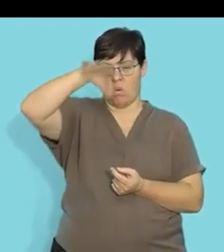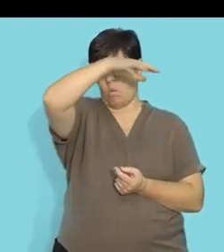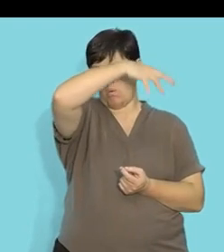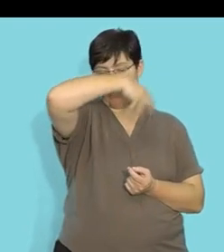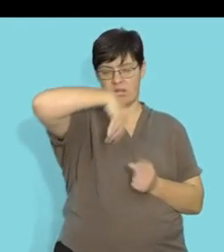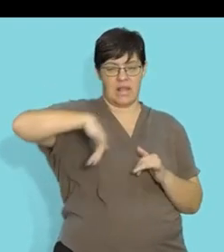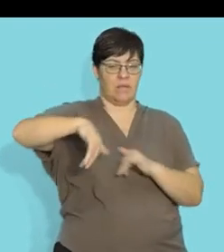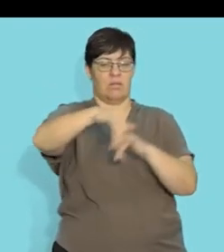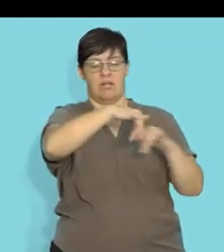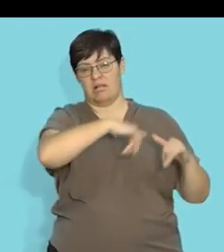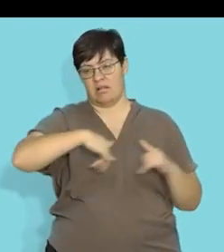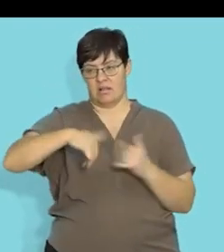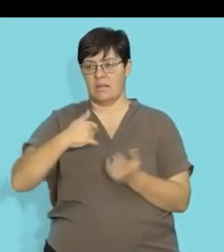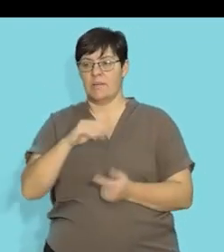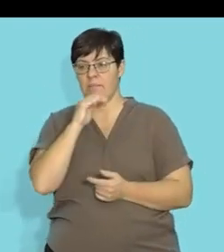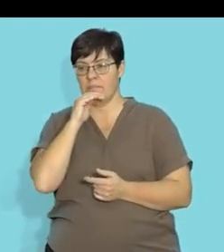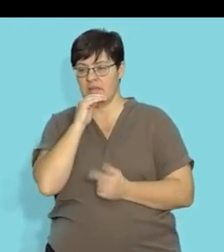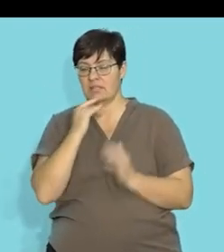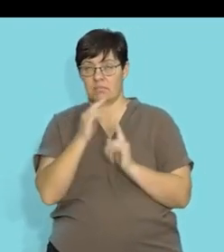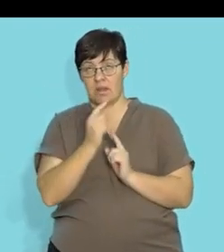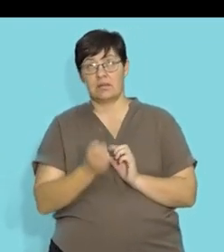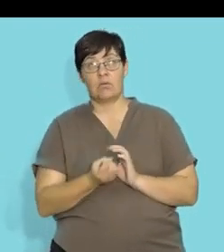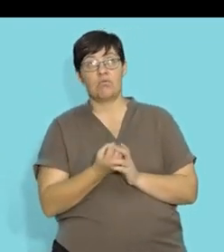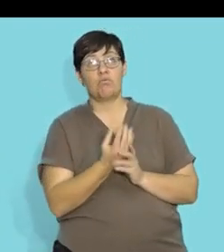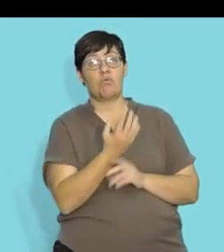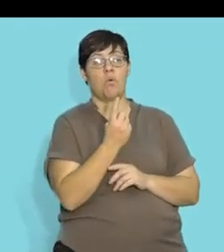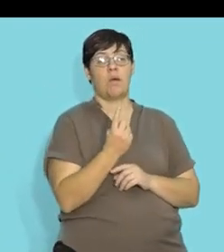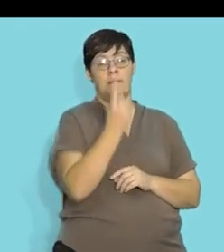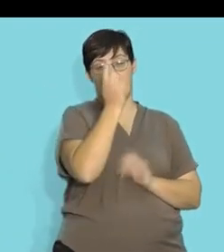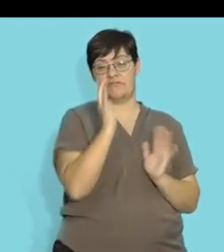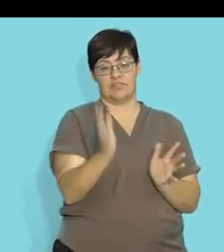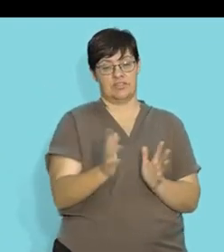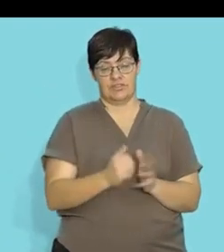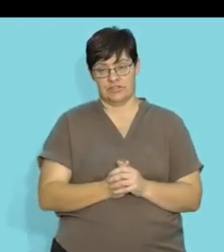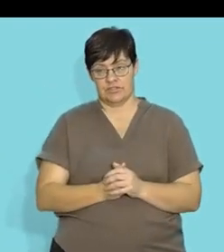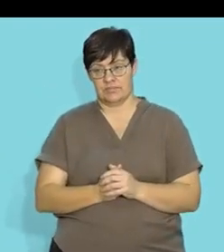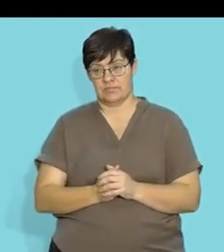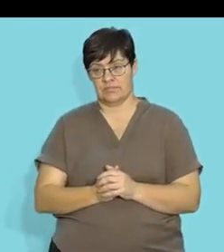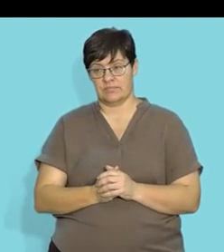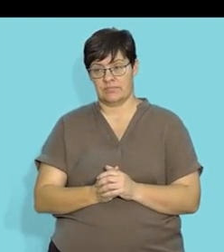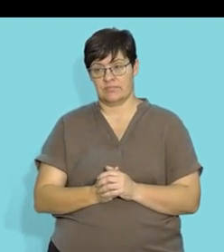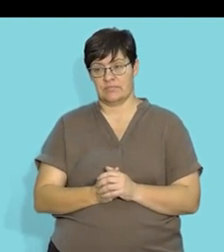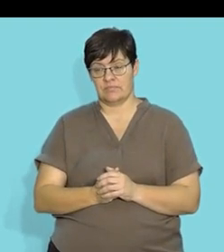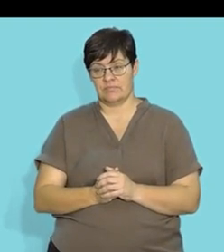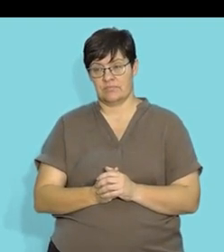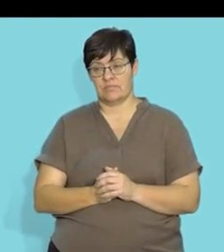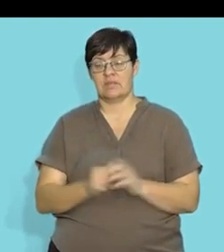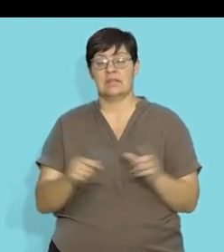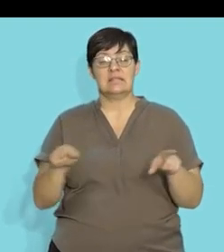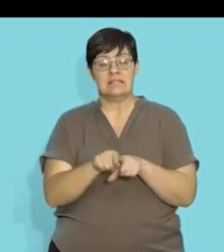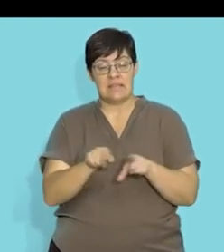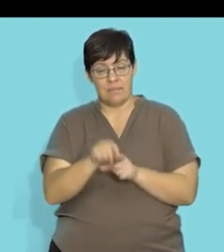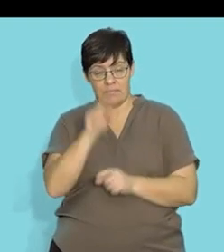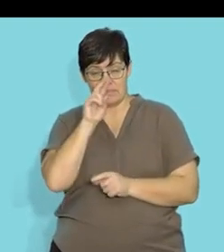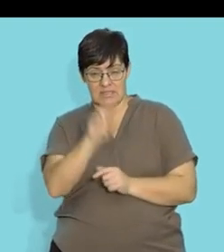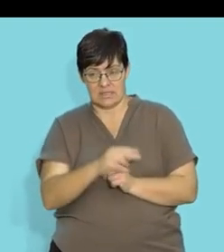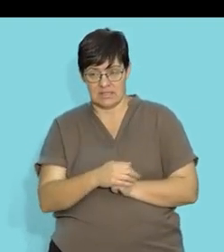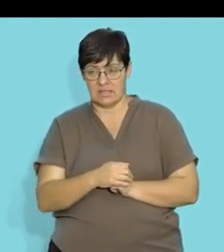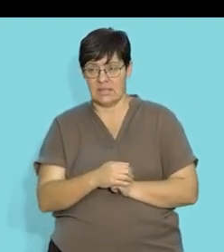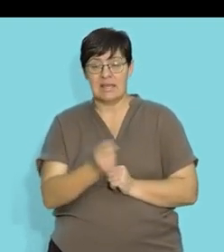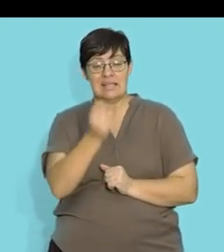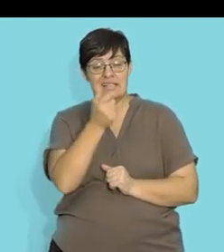available to all parts equally, and this in turn will stimulate just the growth of the plant vertically. We also can